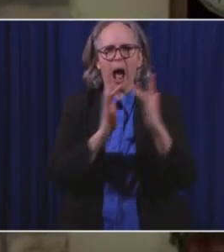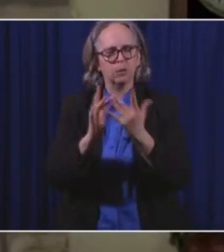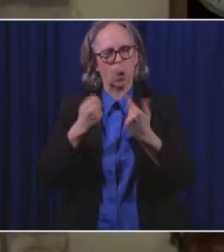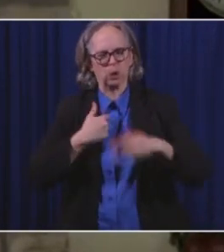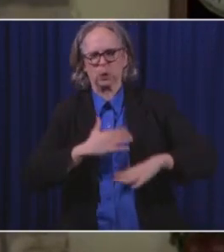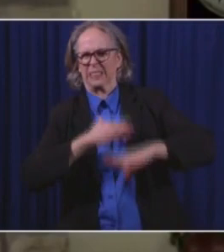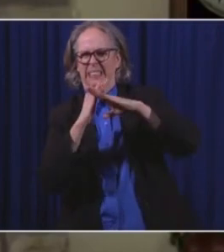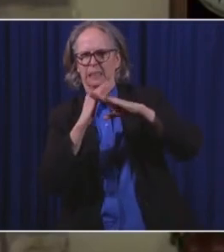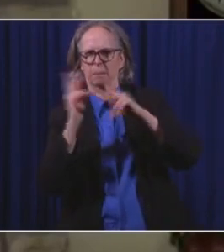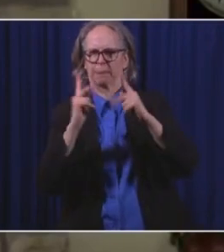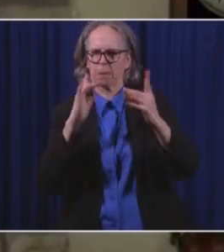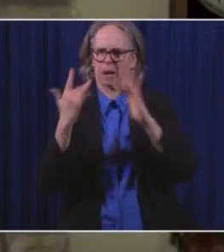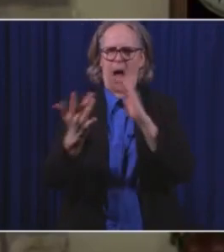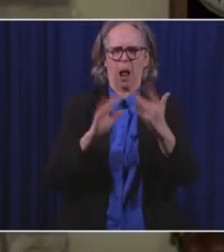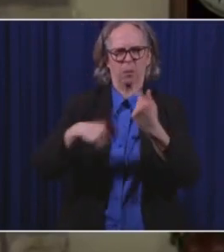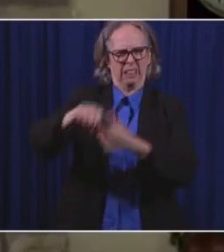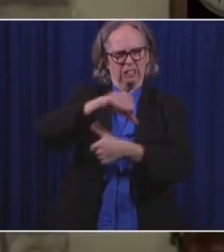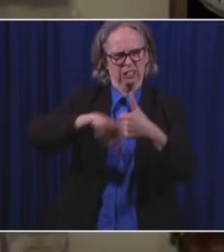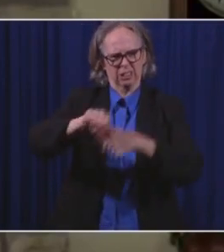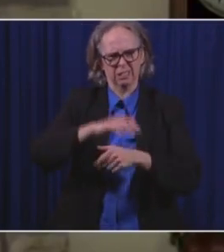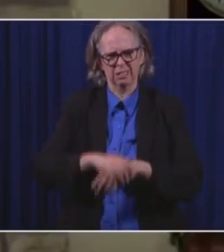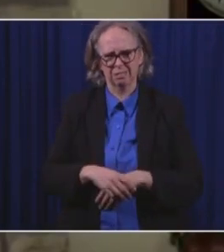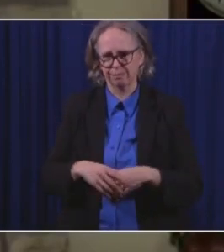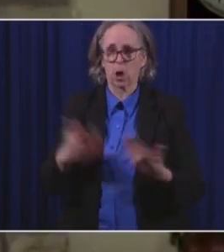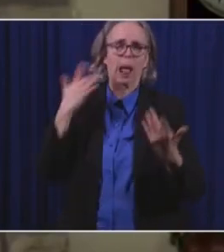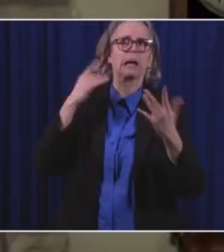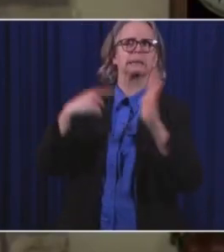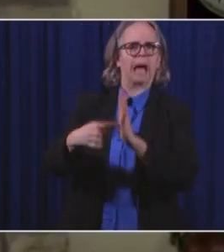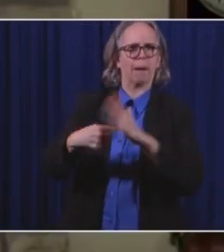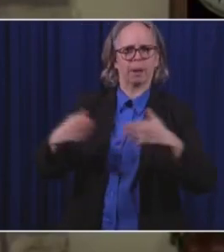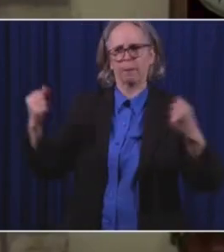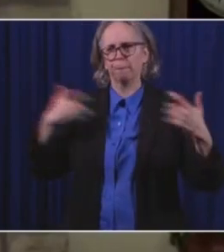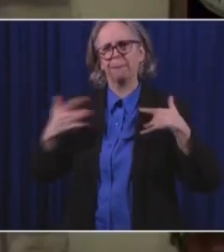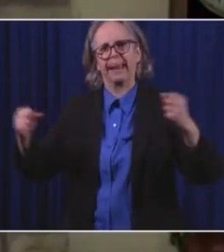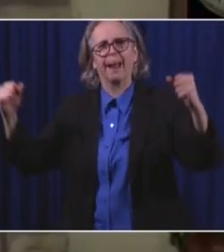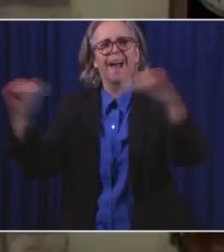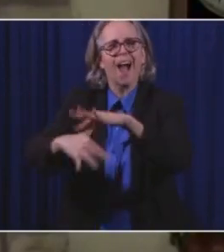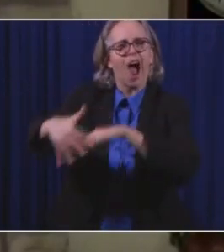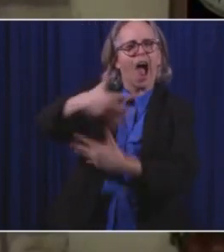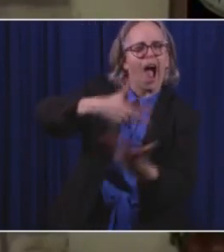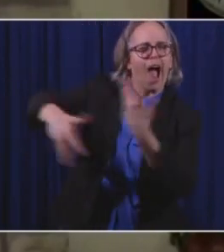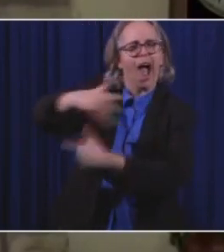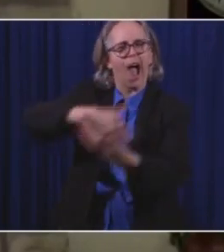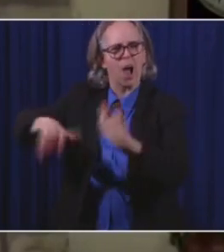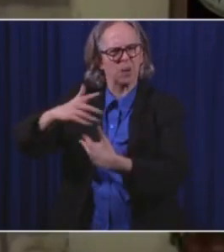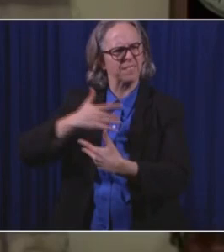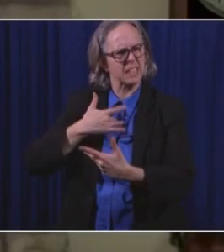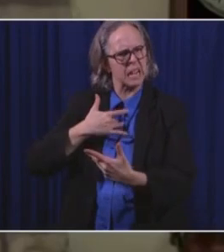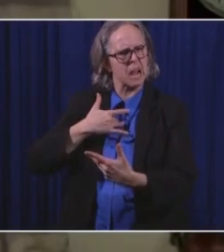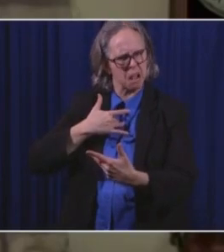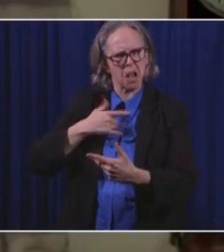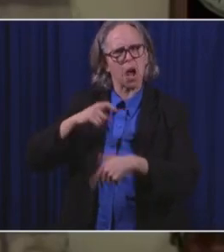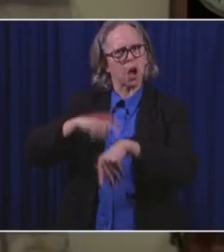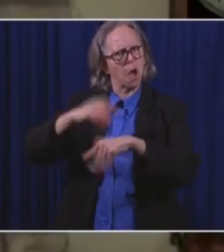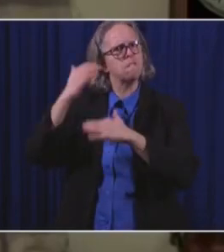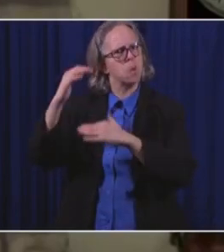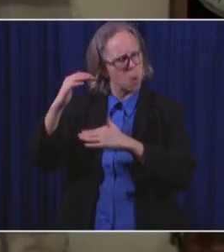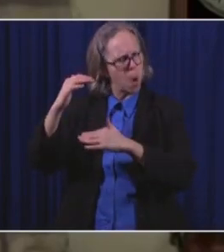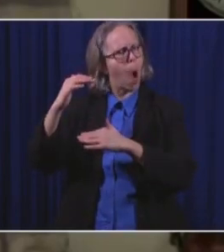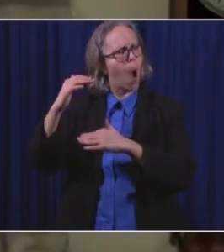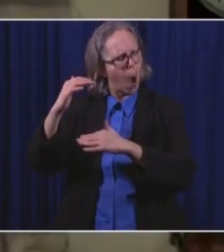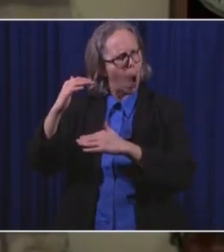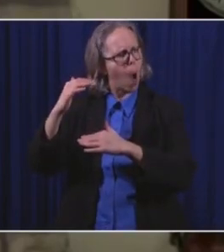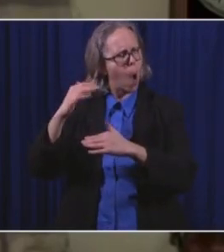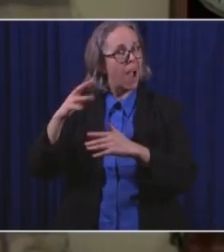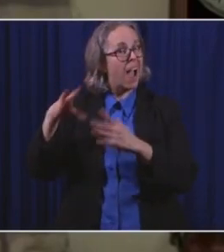back on social gatherings. We believe that the curfew, along with the enforcement of the mask wearing in